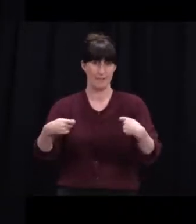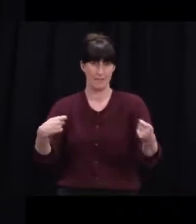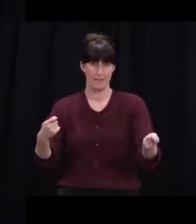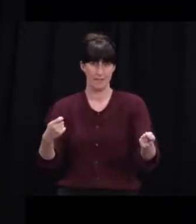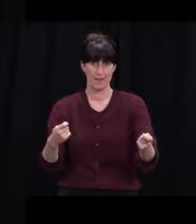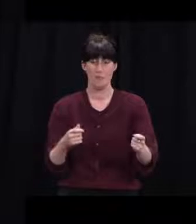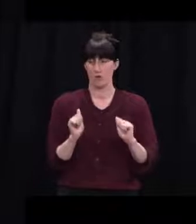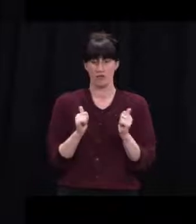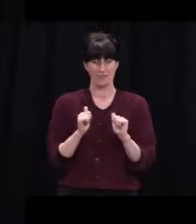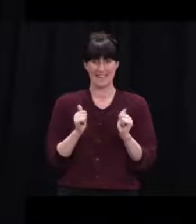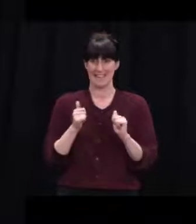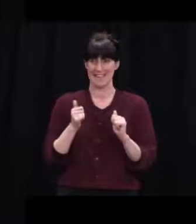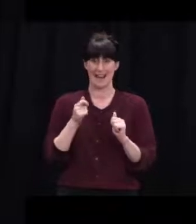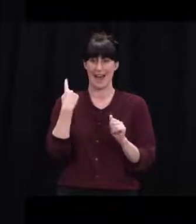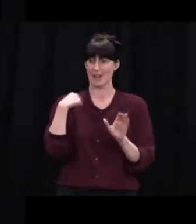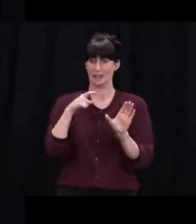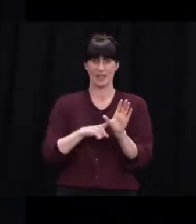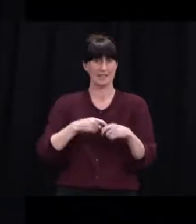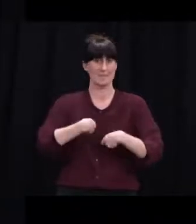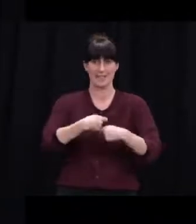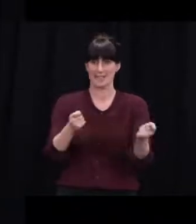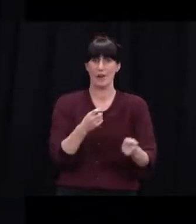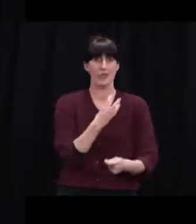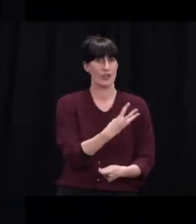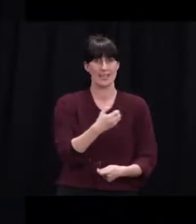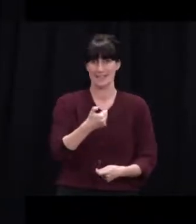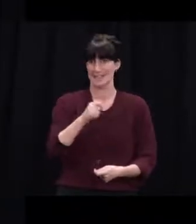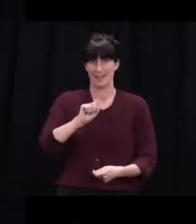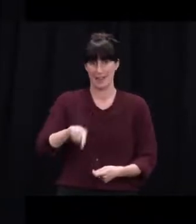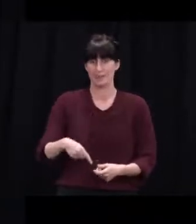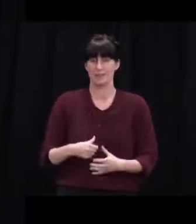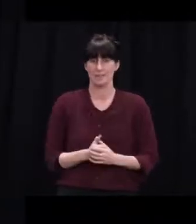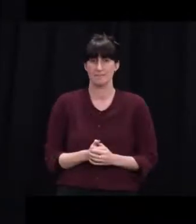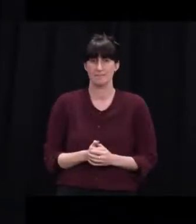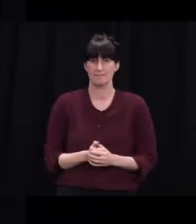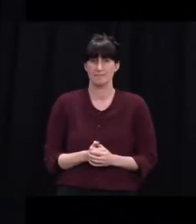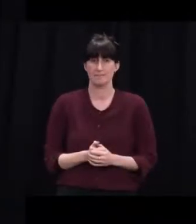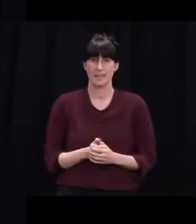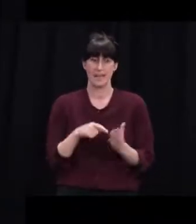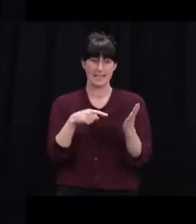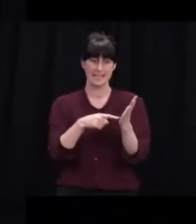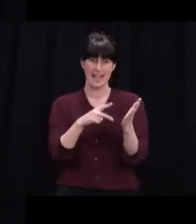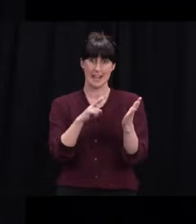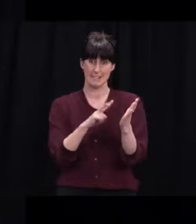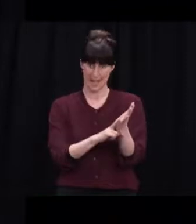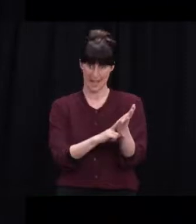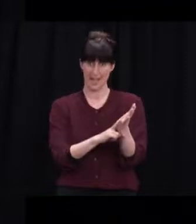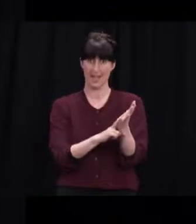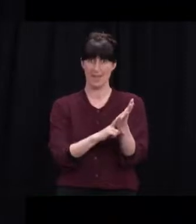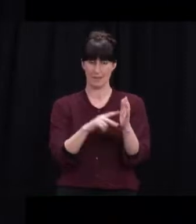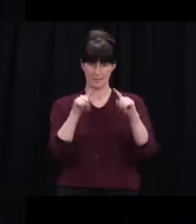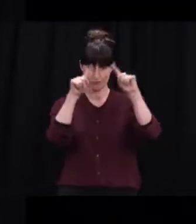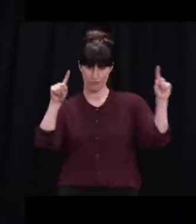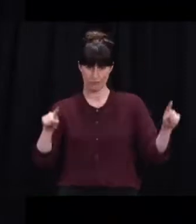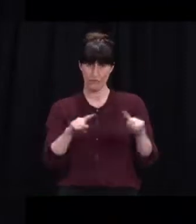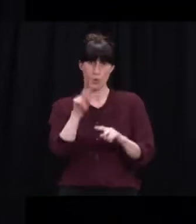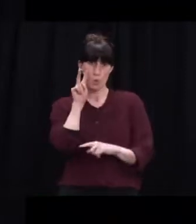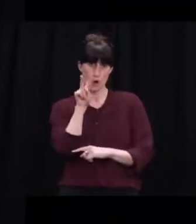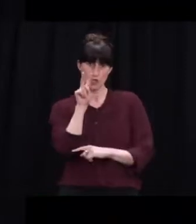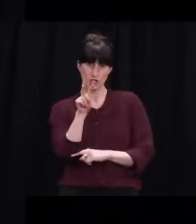around 7,000 devices should go out in the next few weeks. That's on top of the 36,000 digital devices that we sent out last